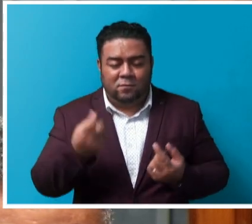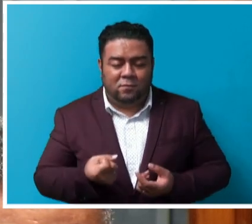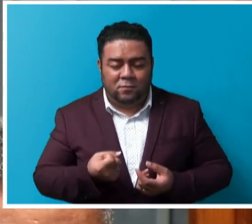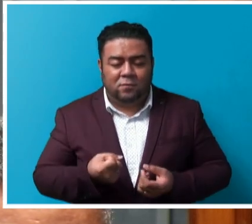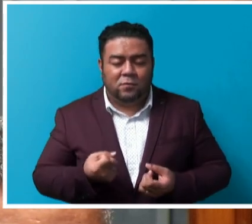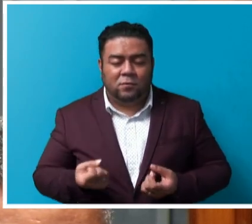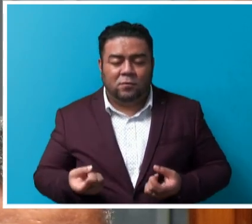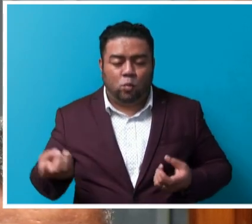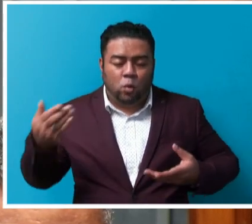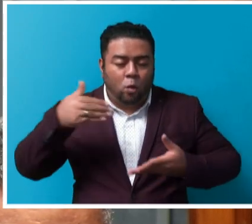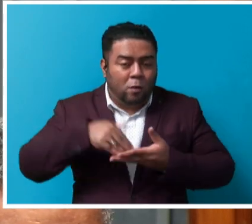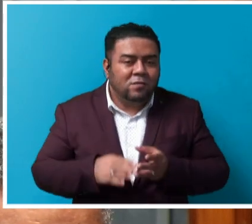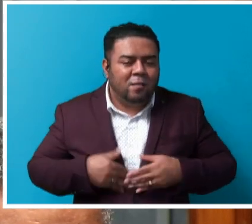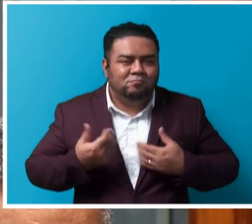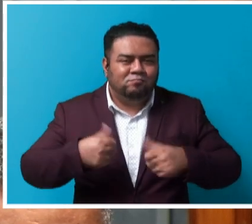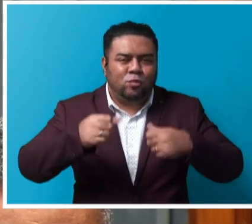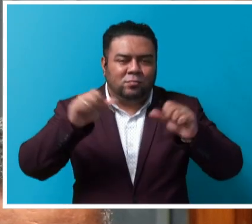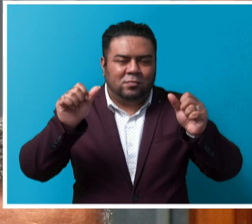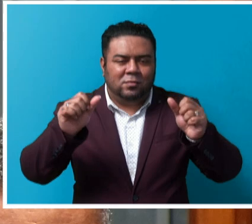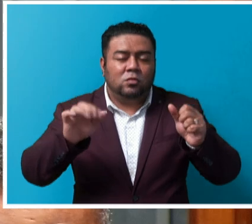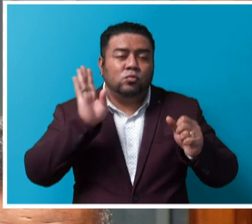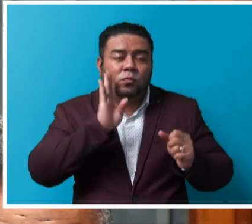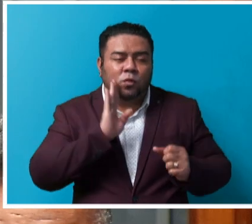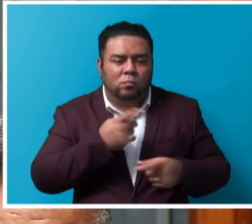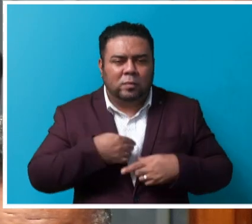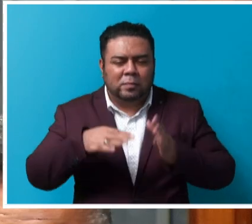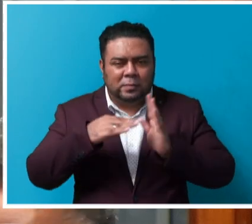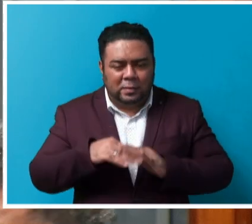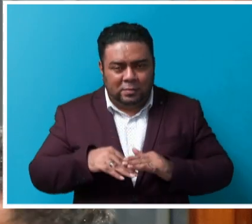thrives and prospers. Just before I take my seat, Mr. Speaker,